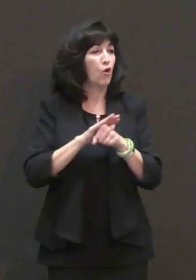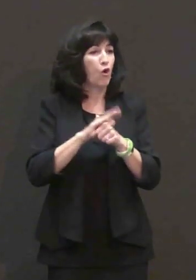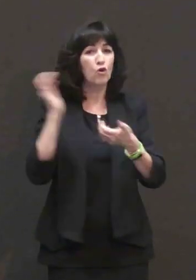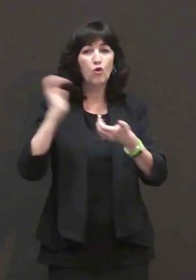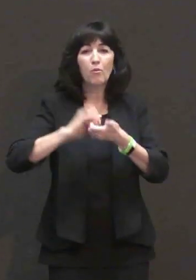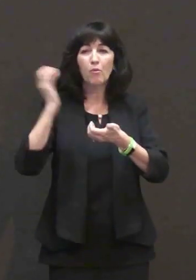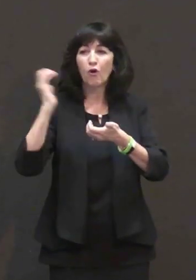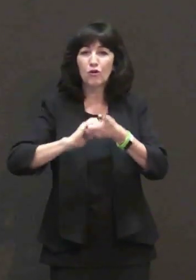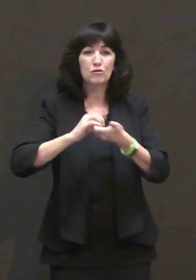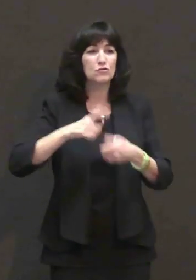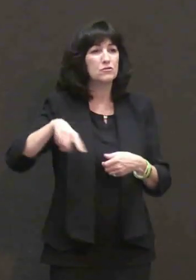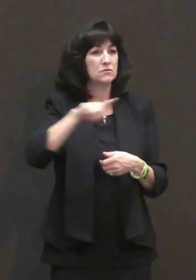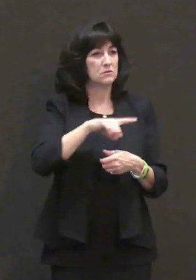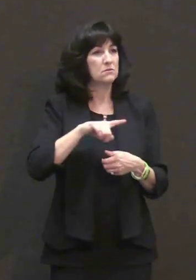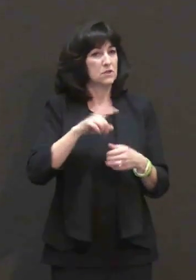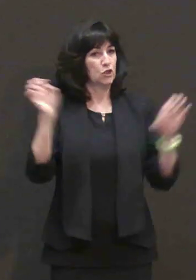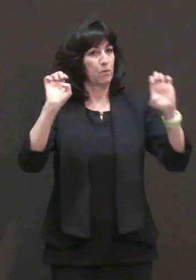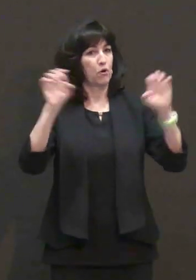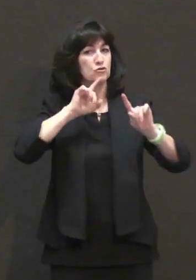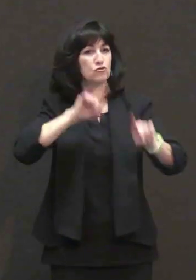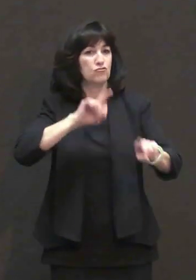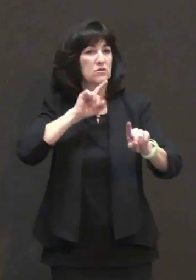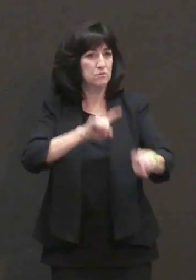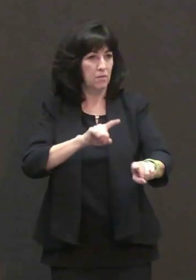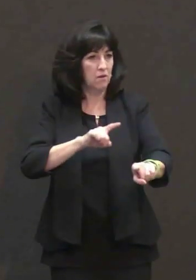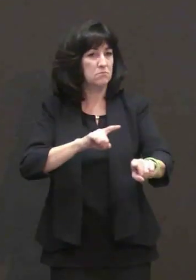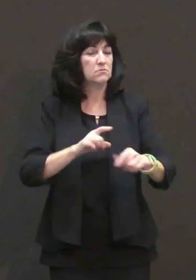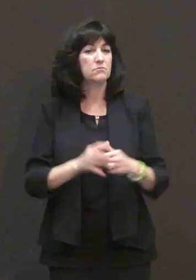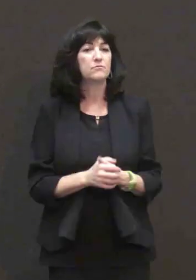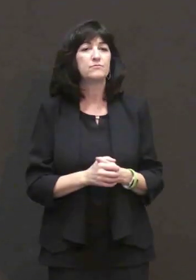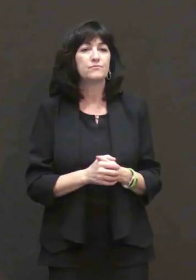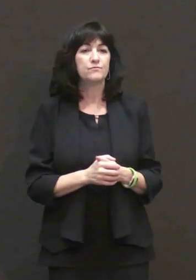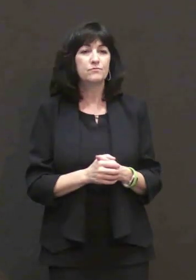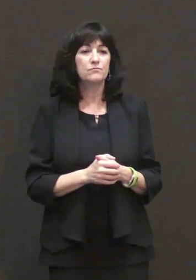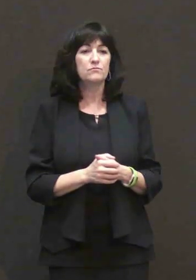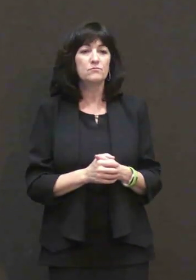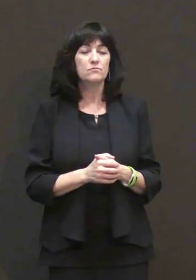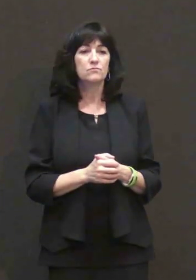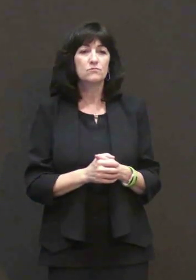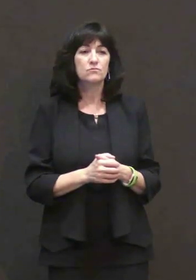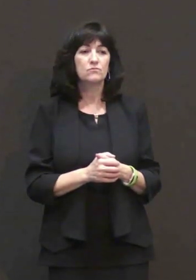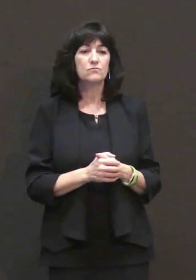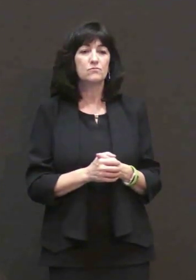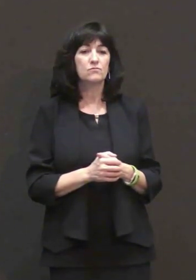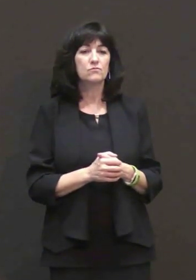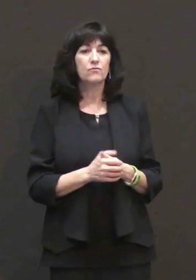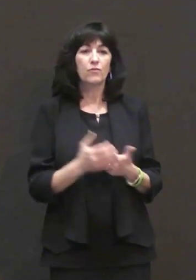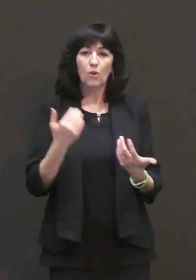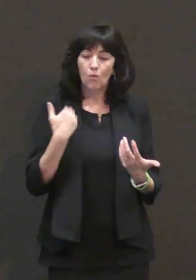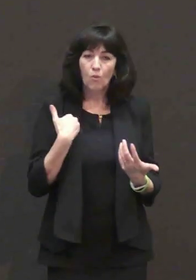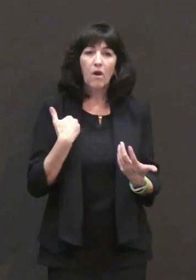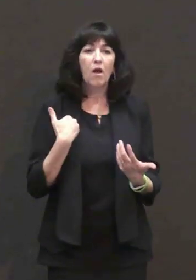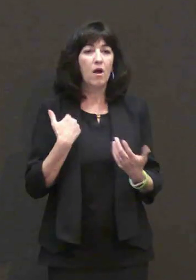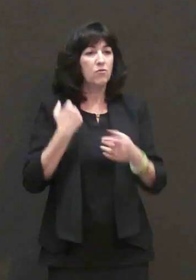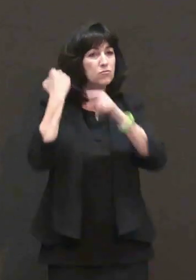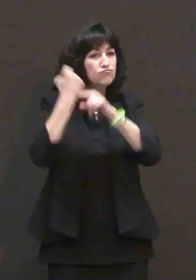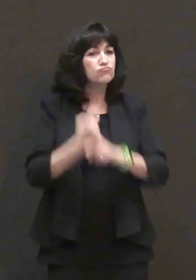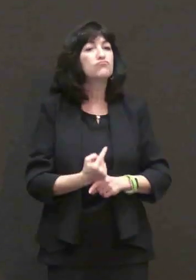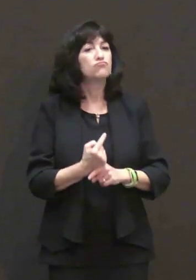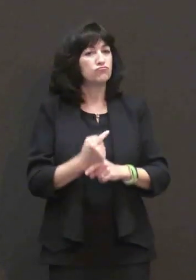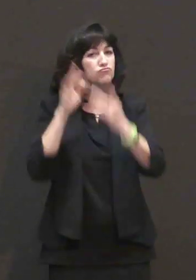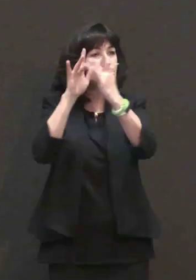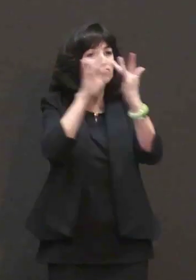is implemented there at the local level. We have regular calls with the mayors in the towns and